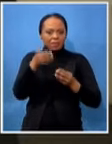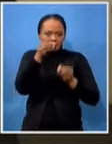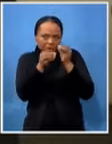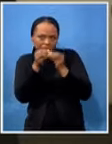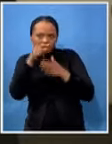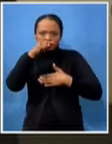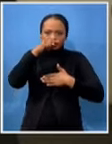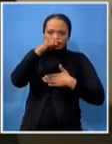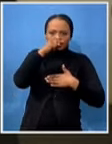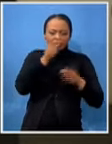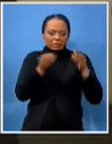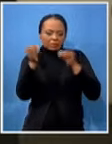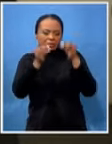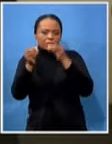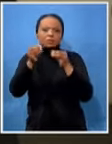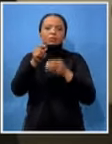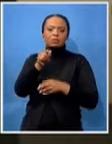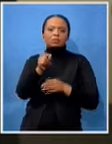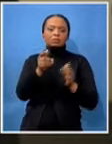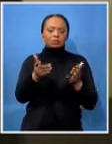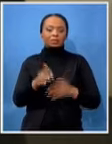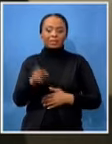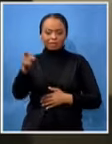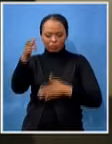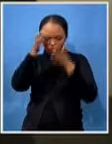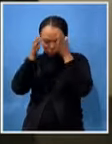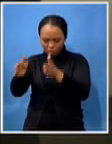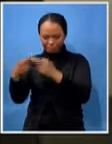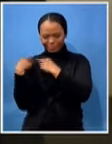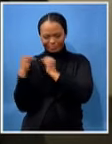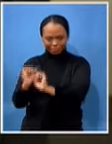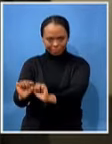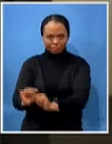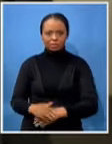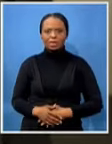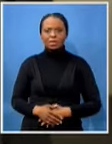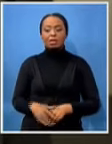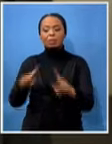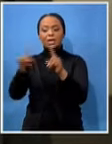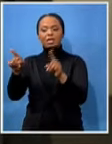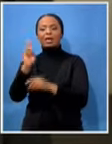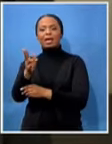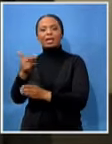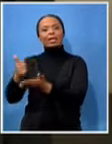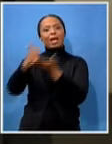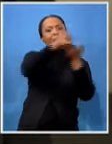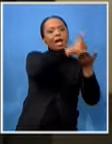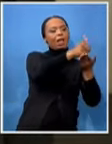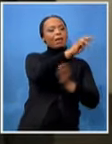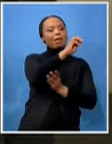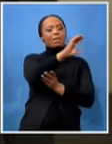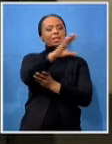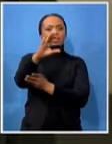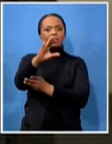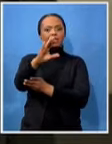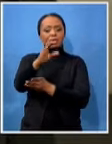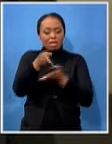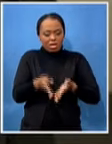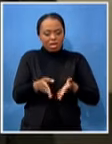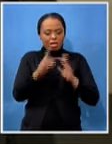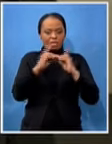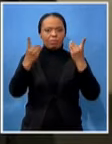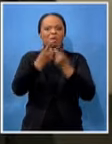areas, but they're actually helping the MEC and the department on the increasing beds in all the hospitals.